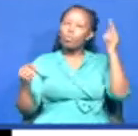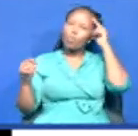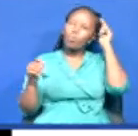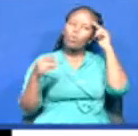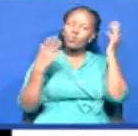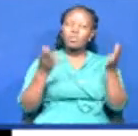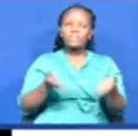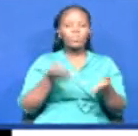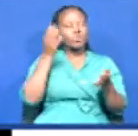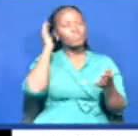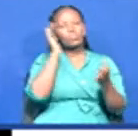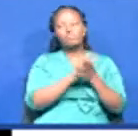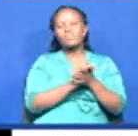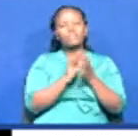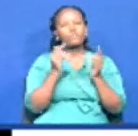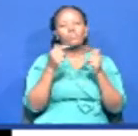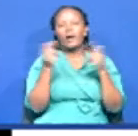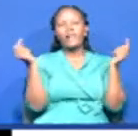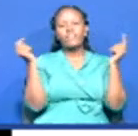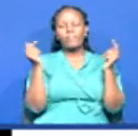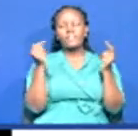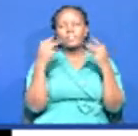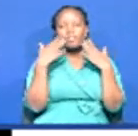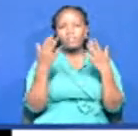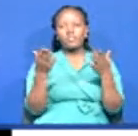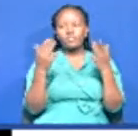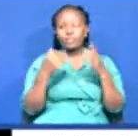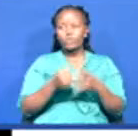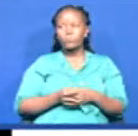believe otherwise. Thank you.